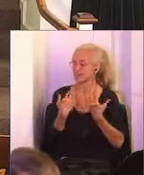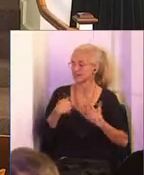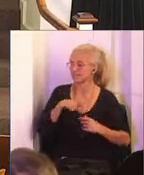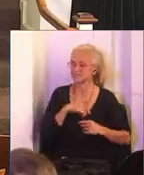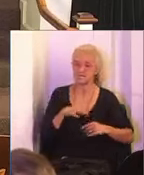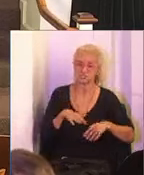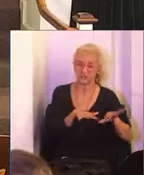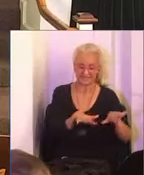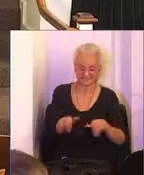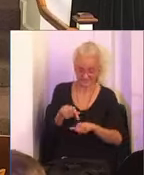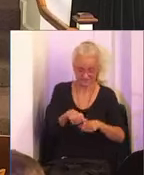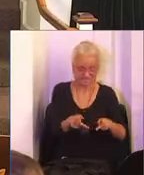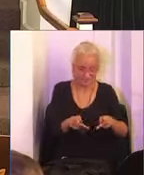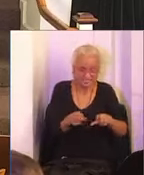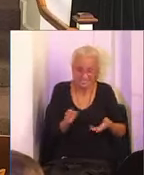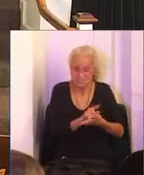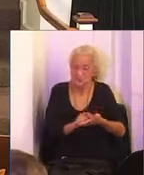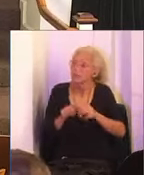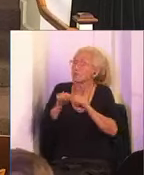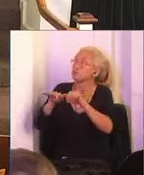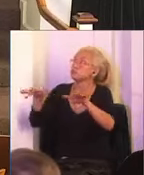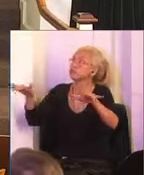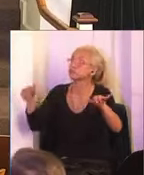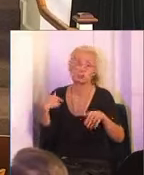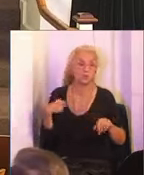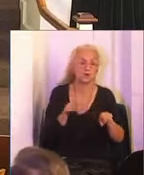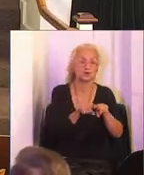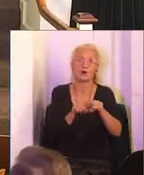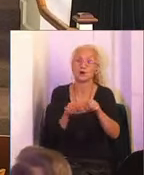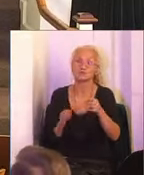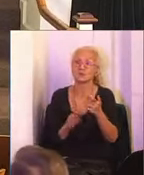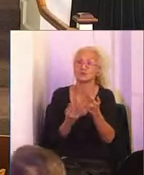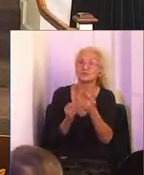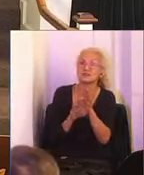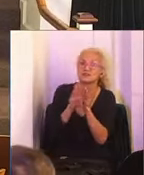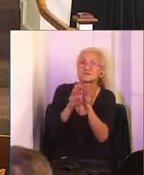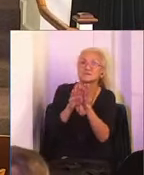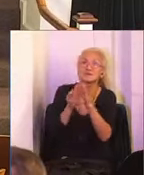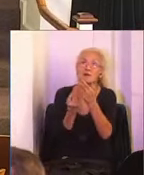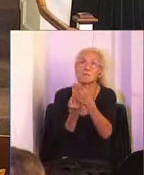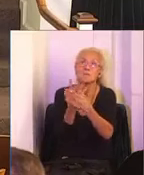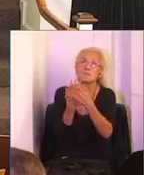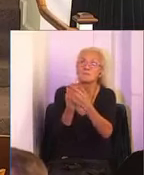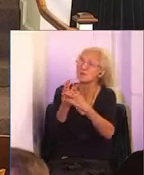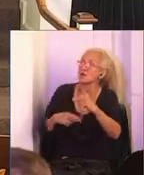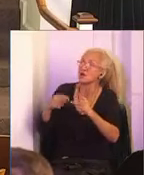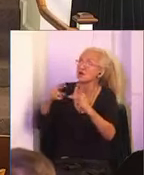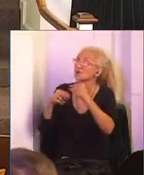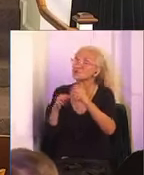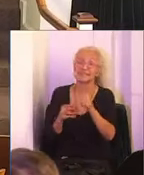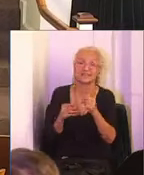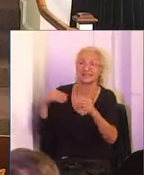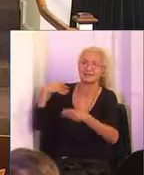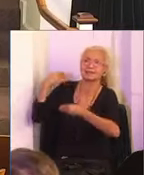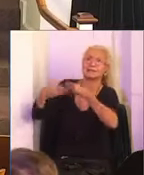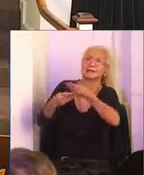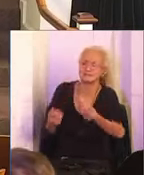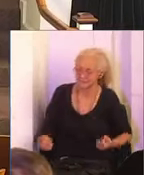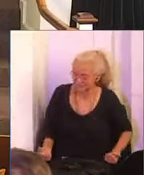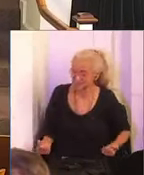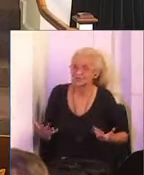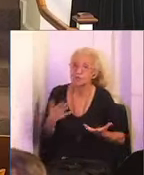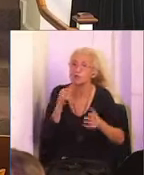go out from this place this week, that we also are building a legacy of generosity, that we will